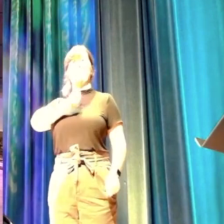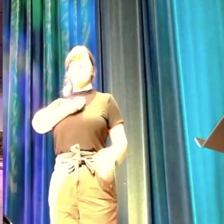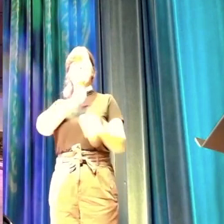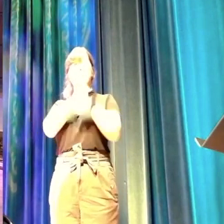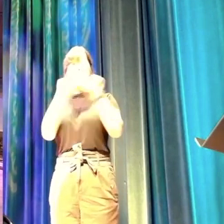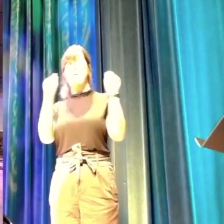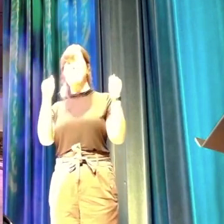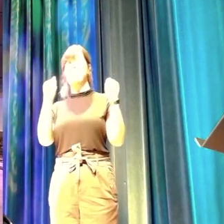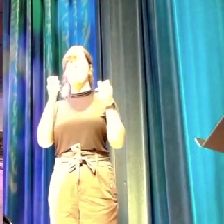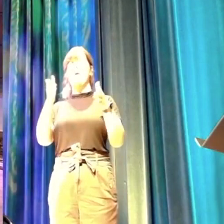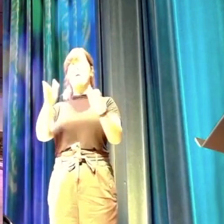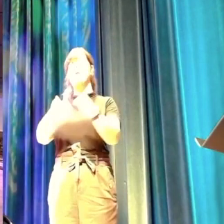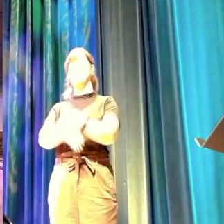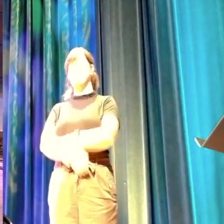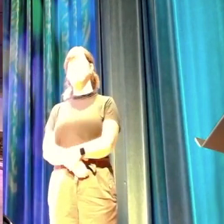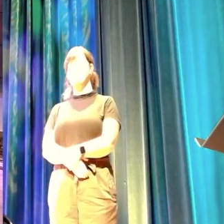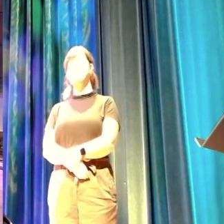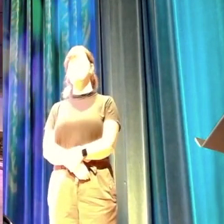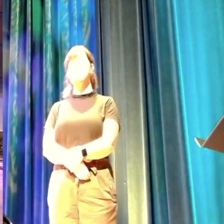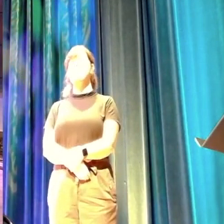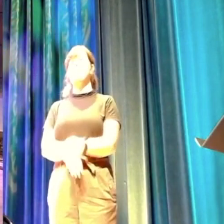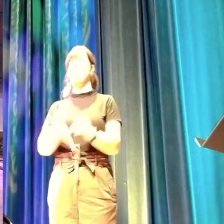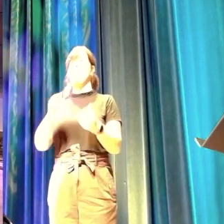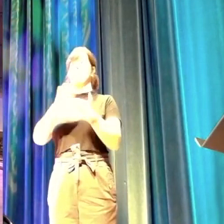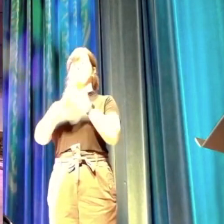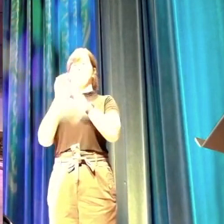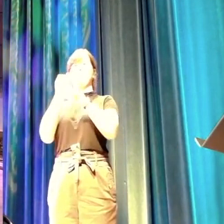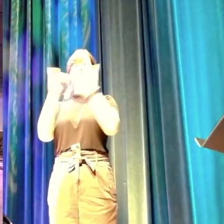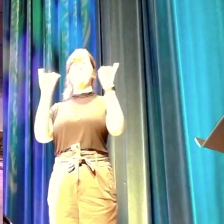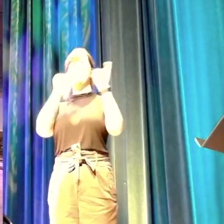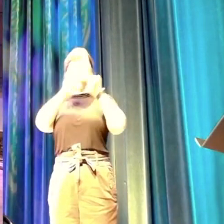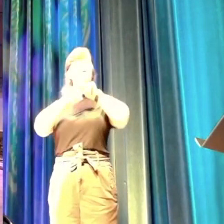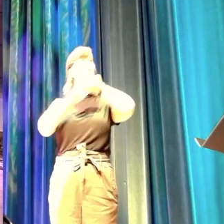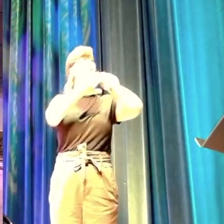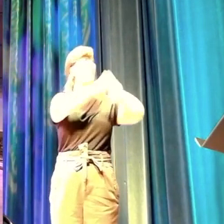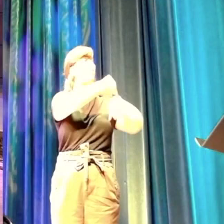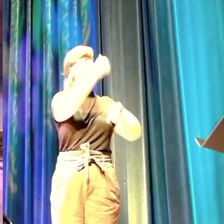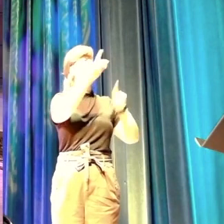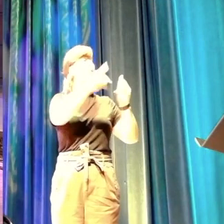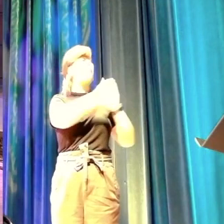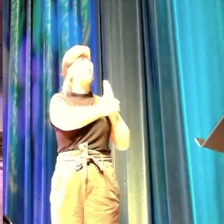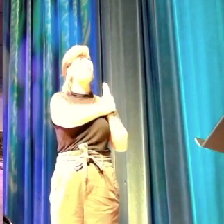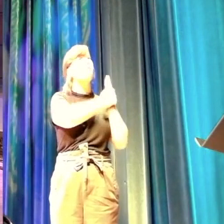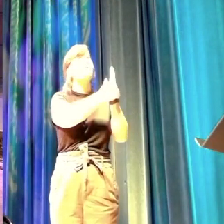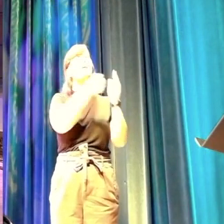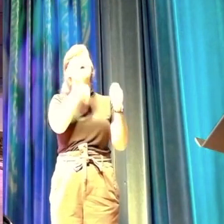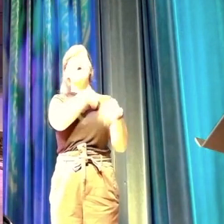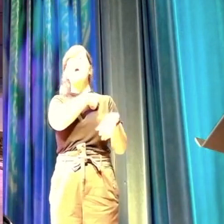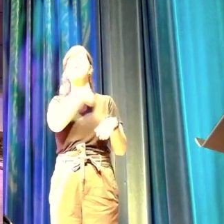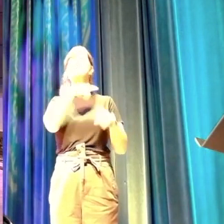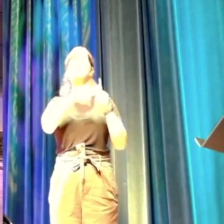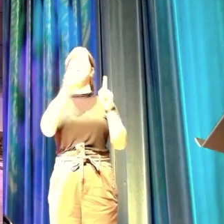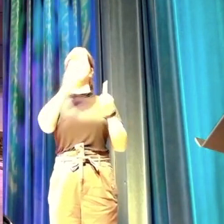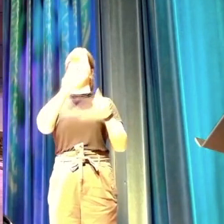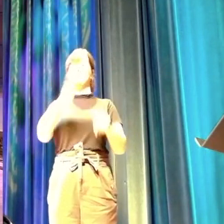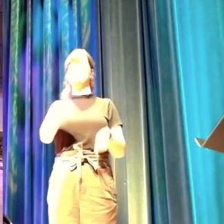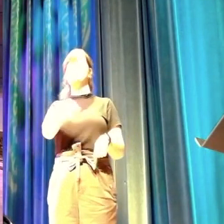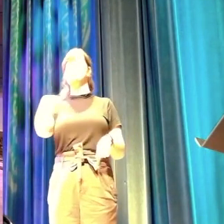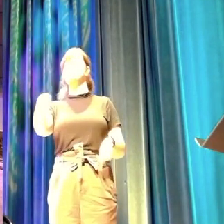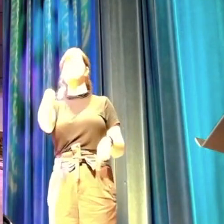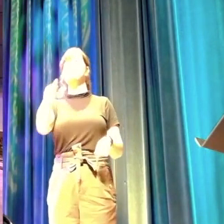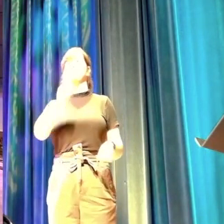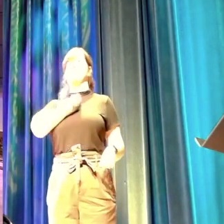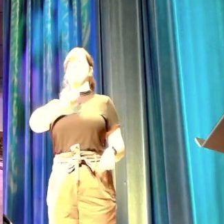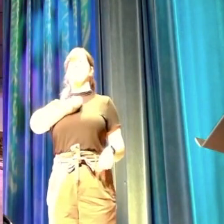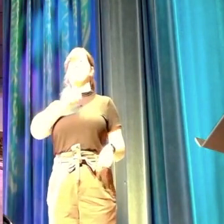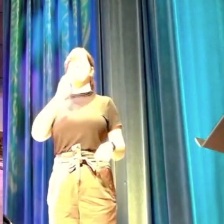and efficiently and be independent from all other things, and all other individuals. Recently, I